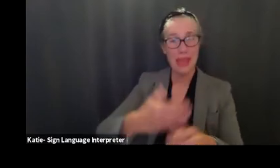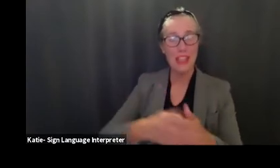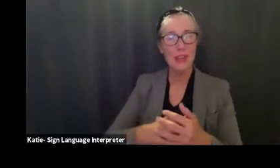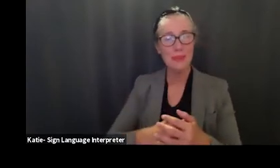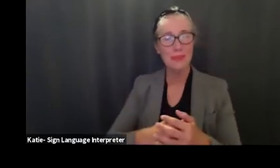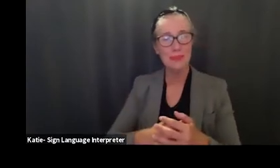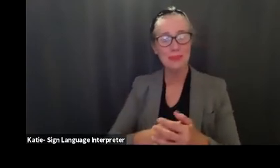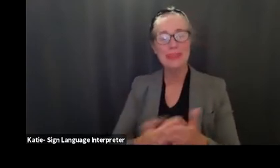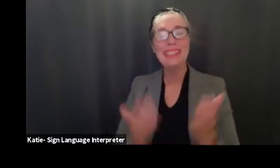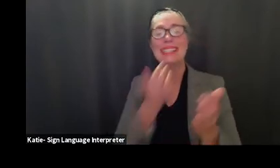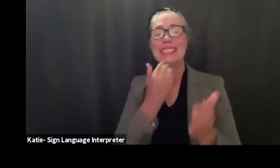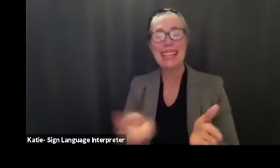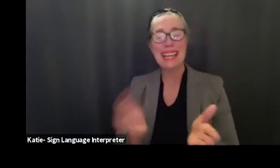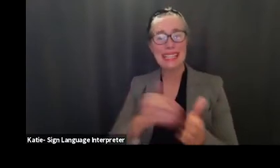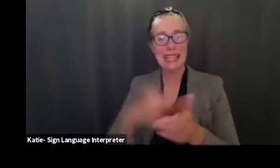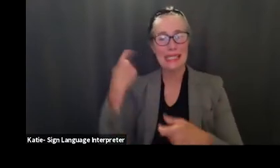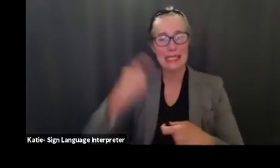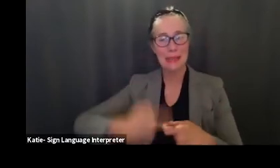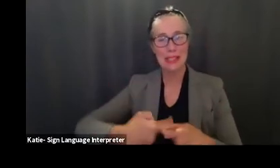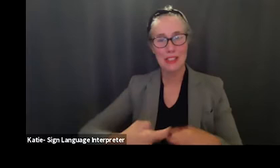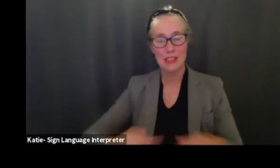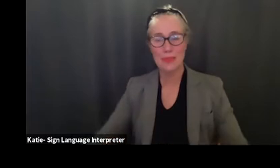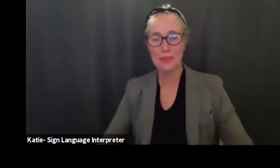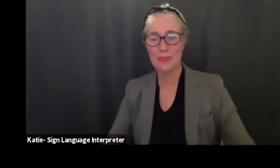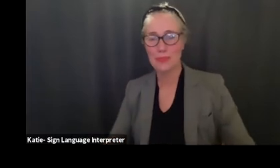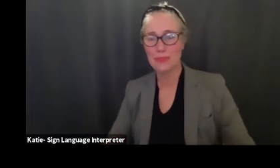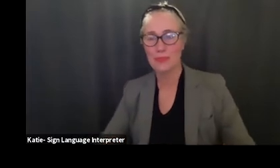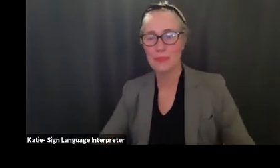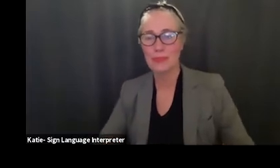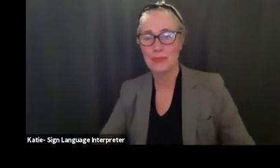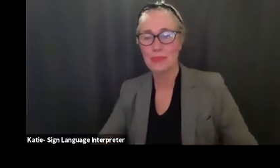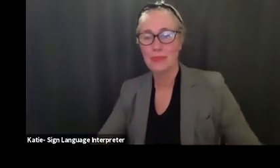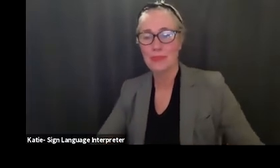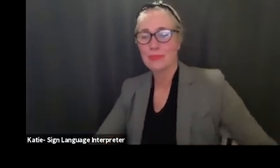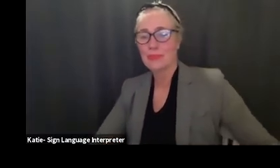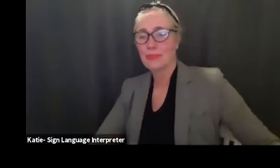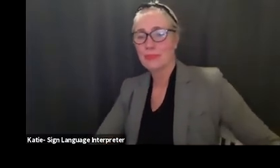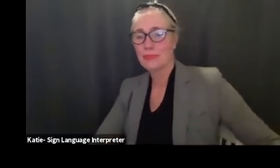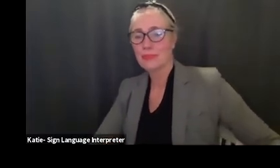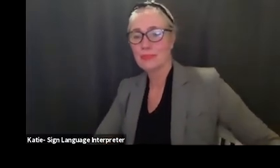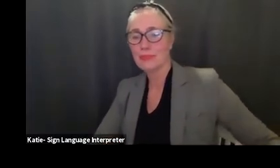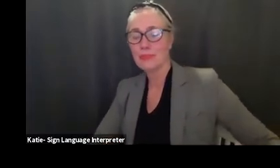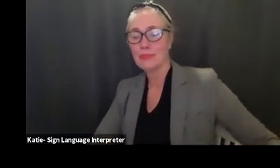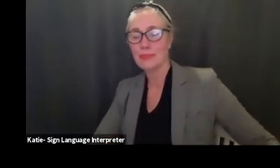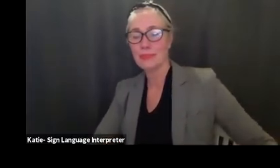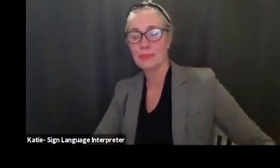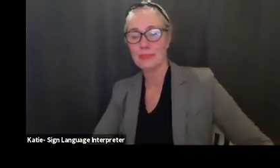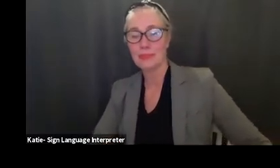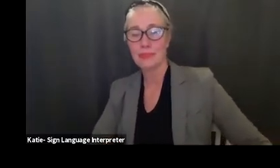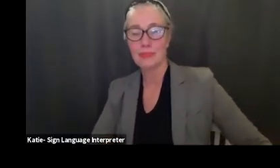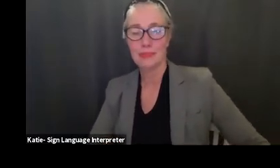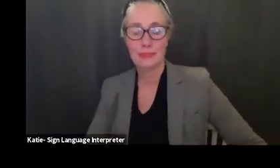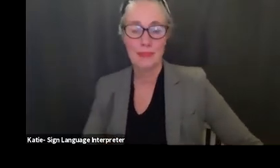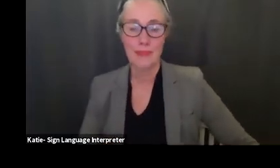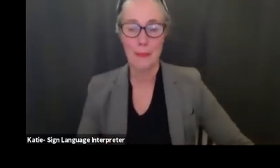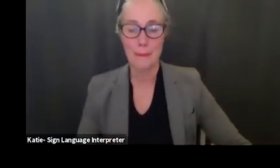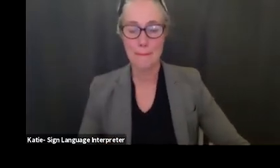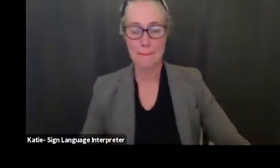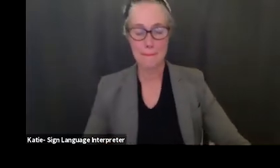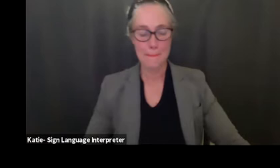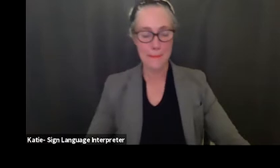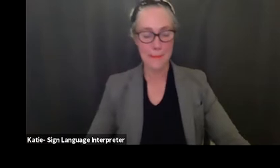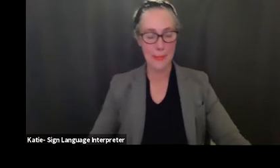tardes esta reunión contará con interpretación simultánea en inglés y en español si usted es bilingüe no tiene que presionar nada